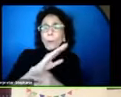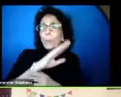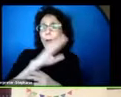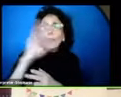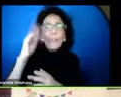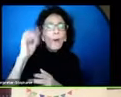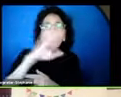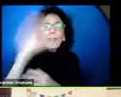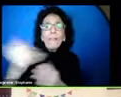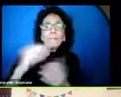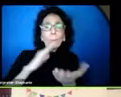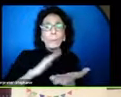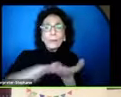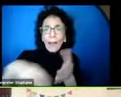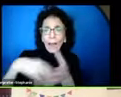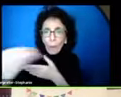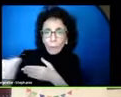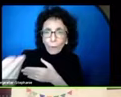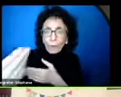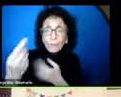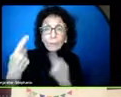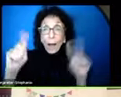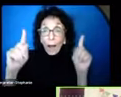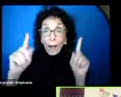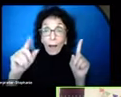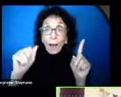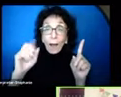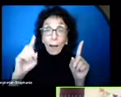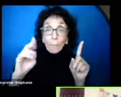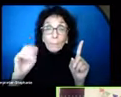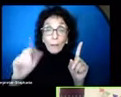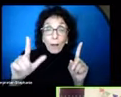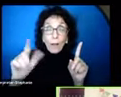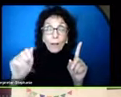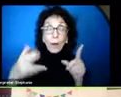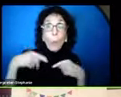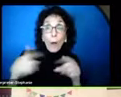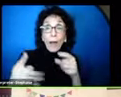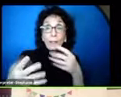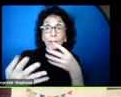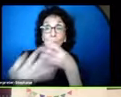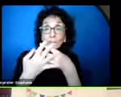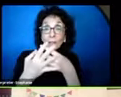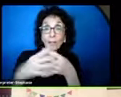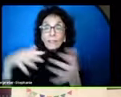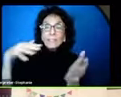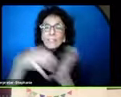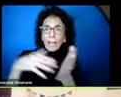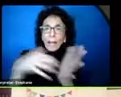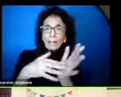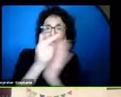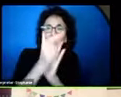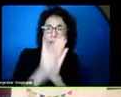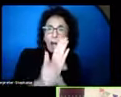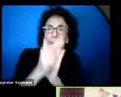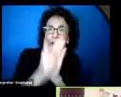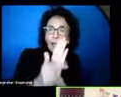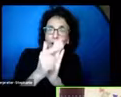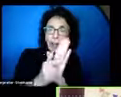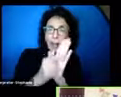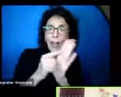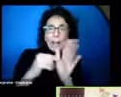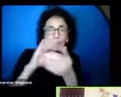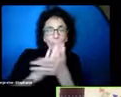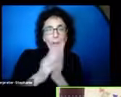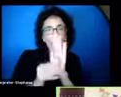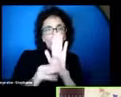released, Abdullah, while incarcerated, studied legal jurisprudence, and he ultimately matured into